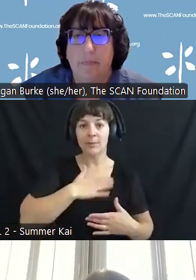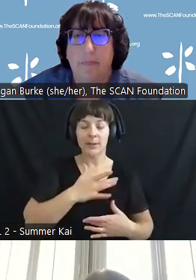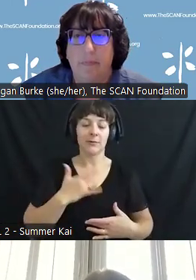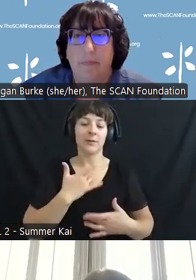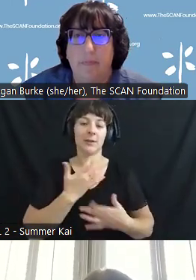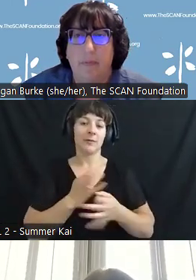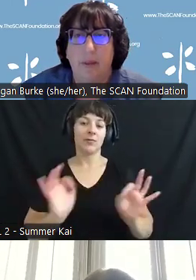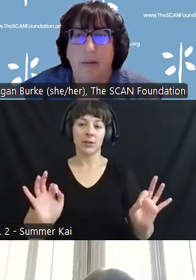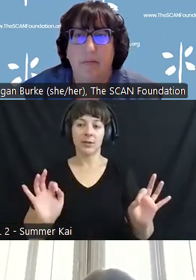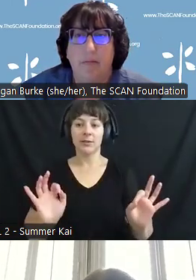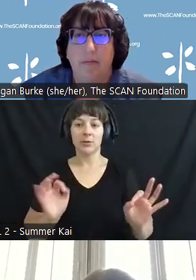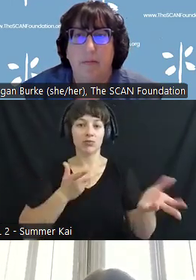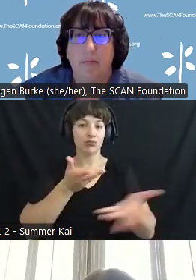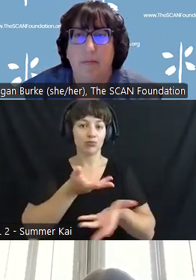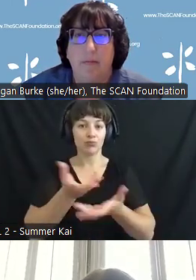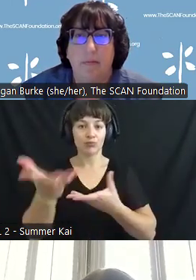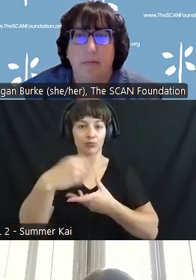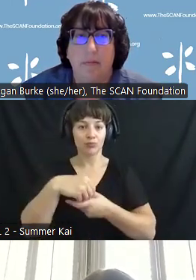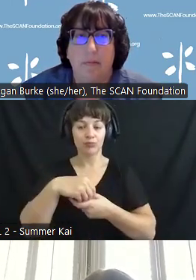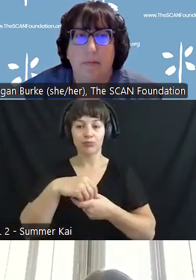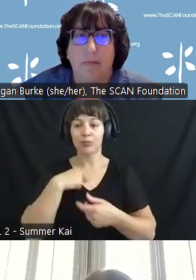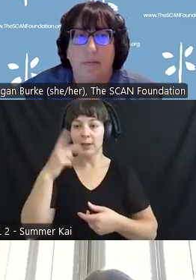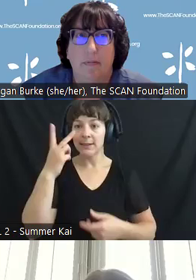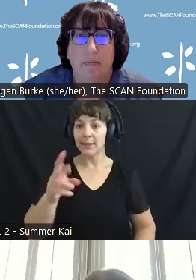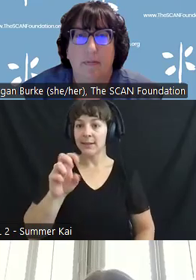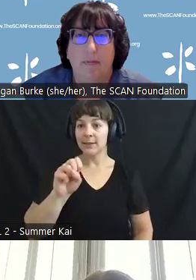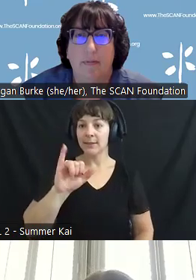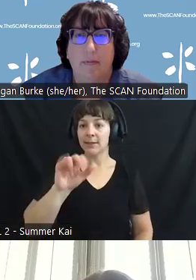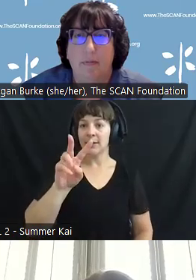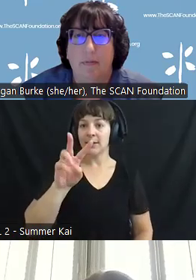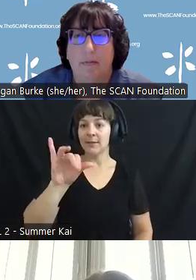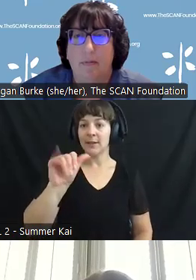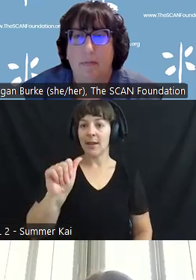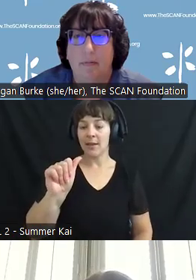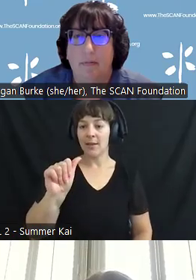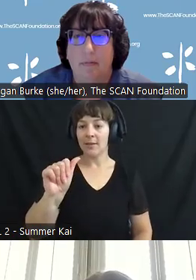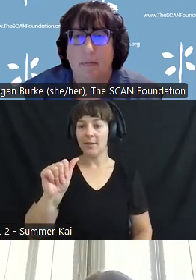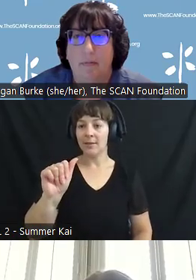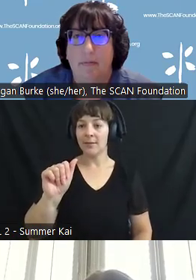to engage. I see Sylvia, you're on.